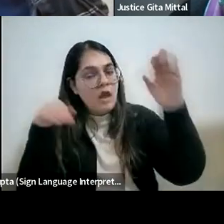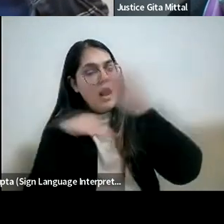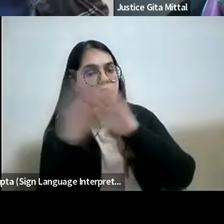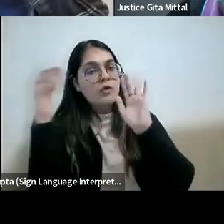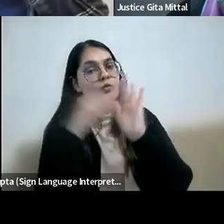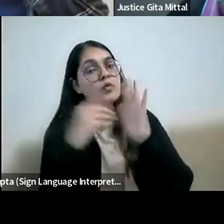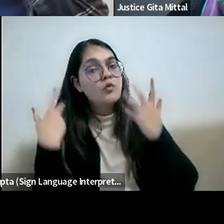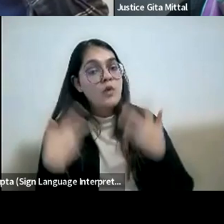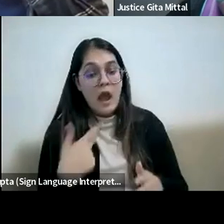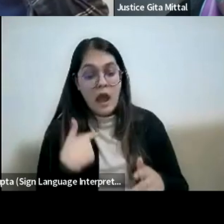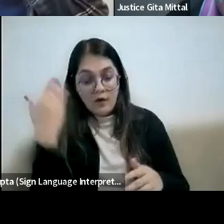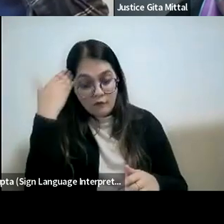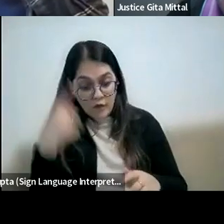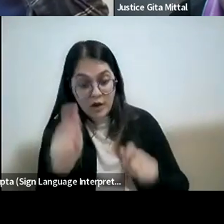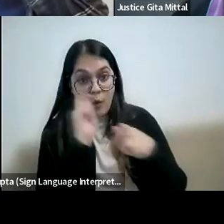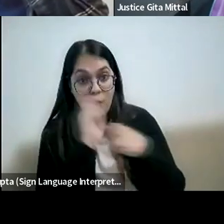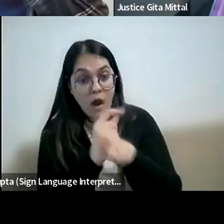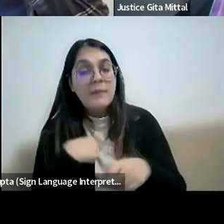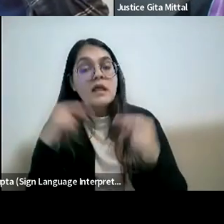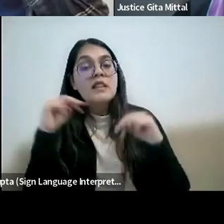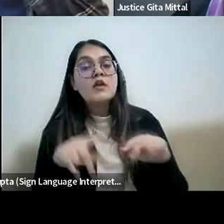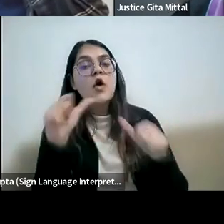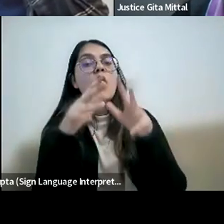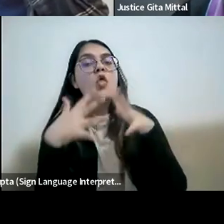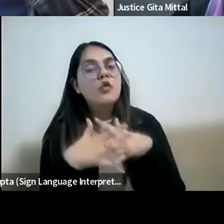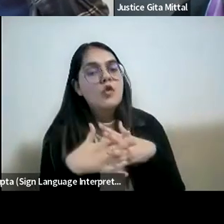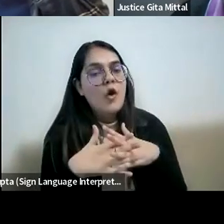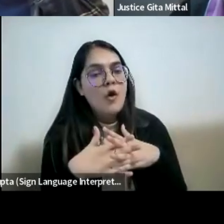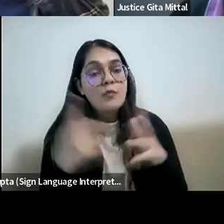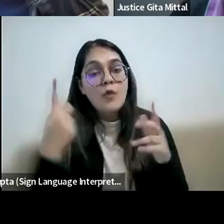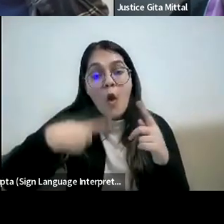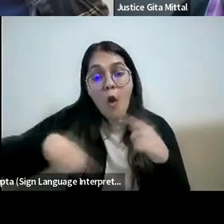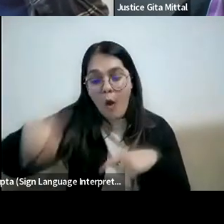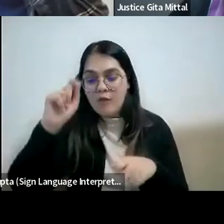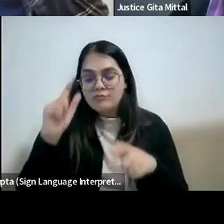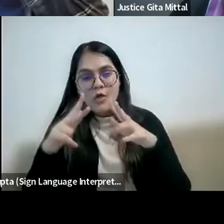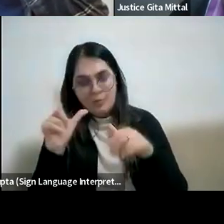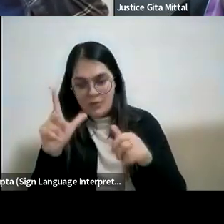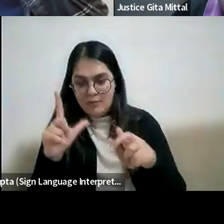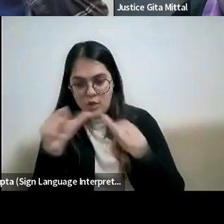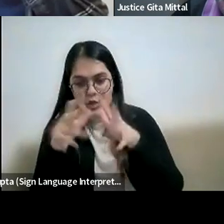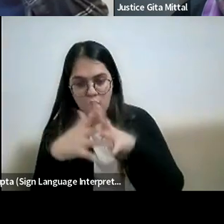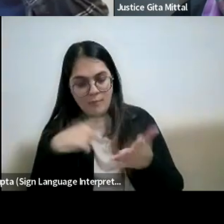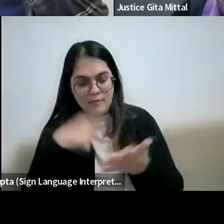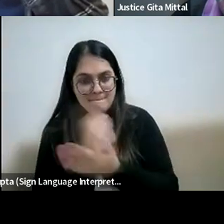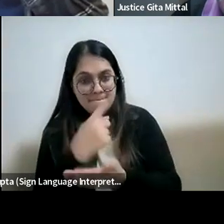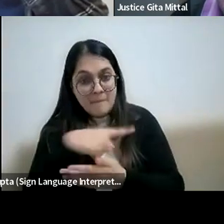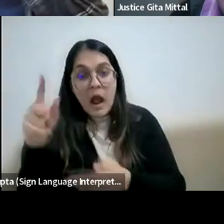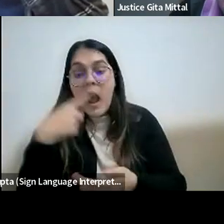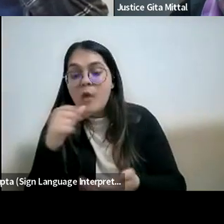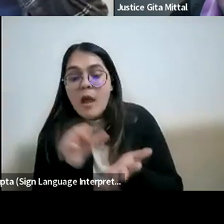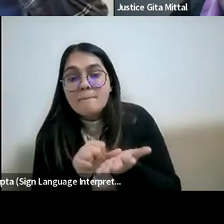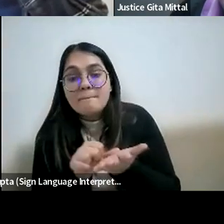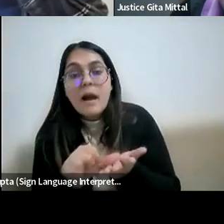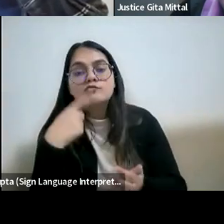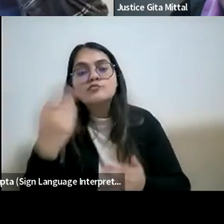work it, we needed the law. And the legislature has worked and given us the law. So, if you connect what the trial court is doing, and